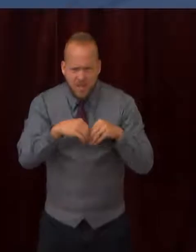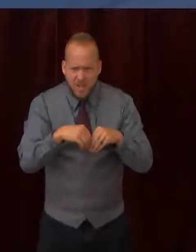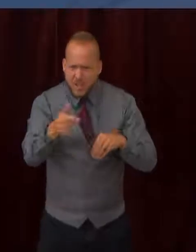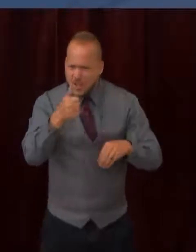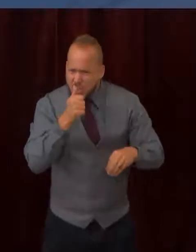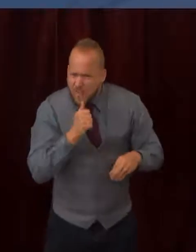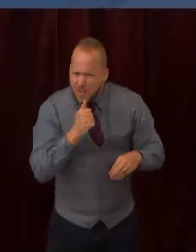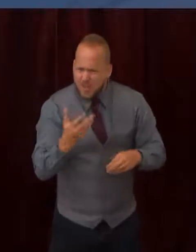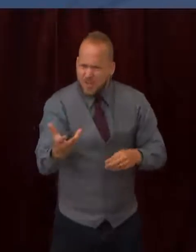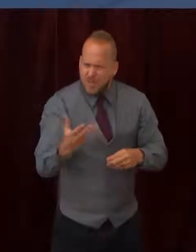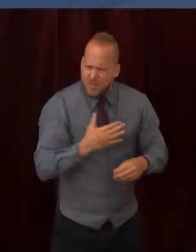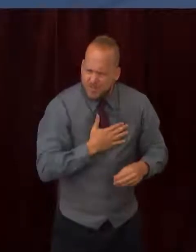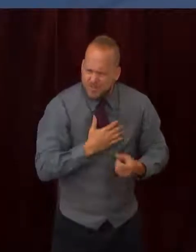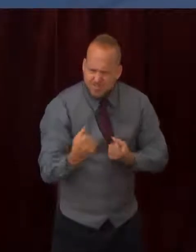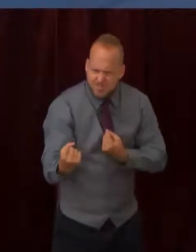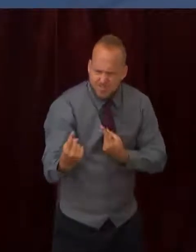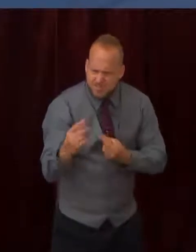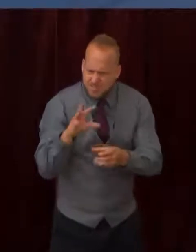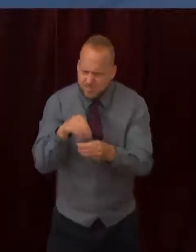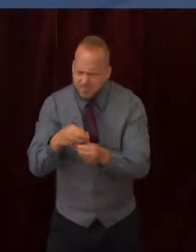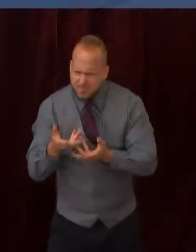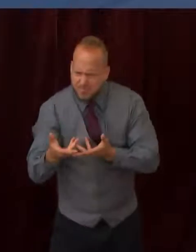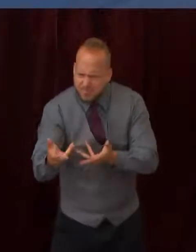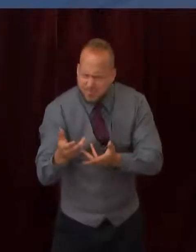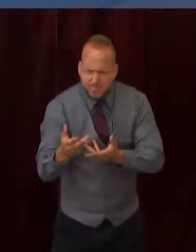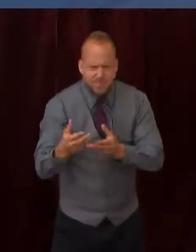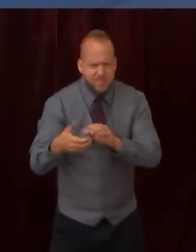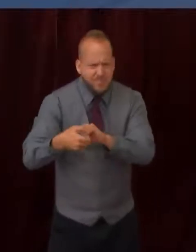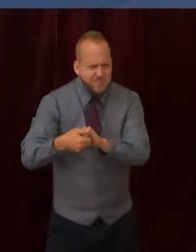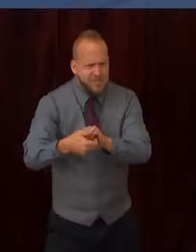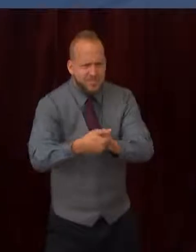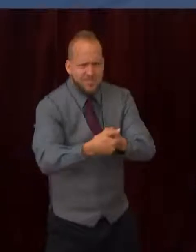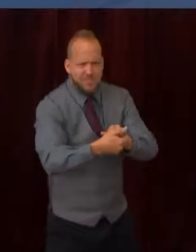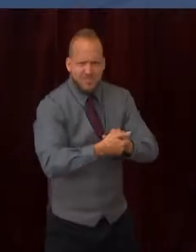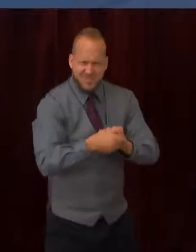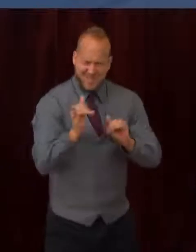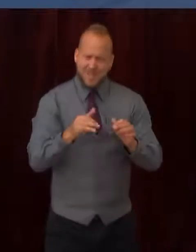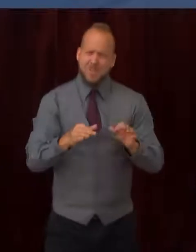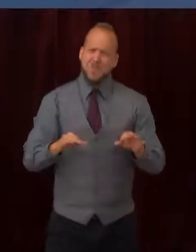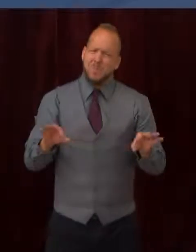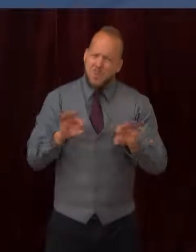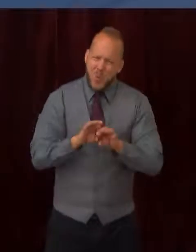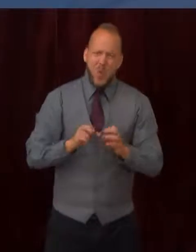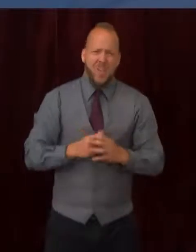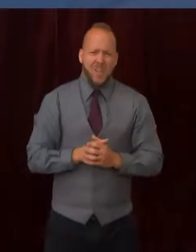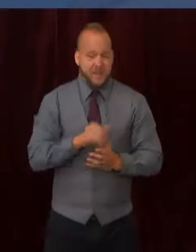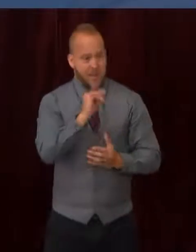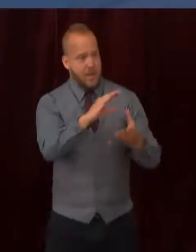country. I don't think I could say it any better.